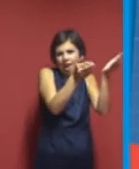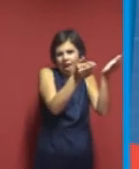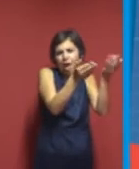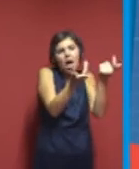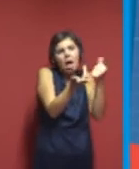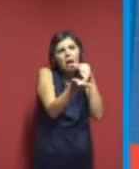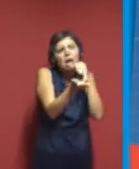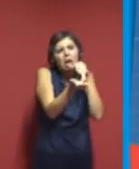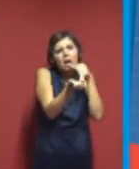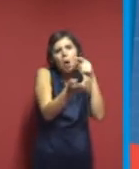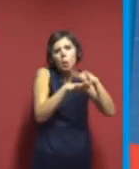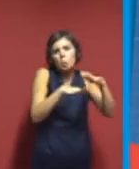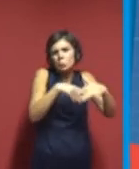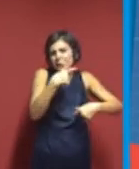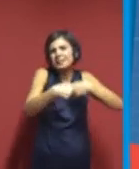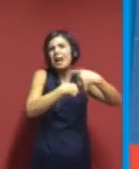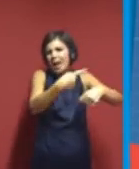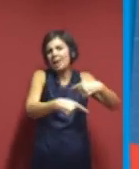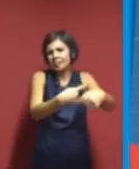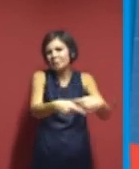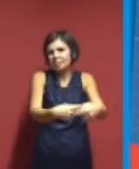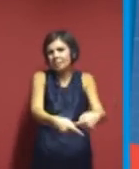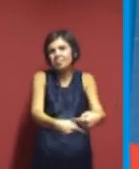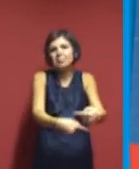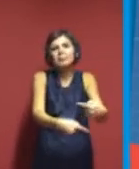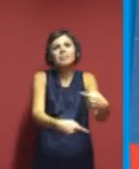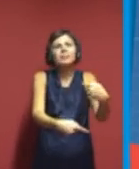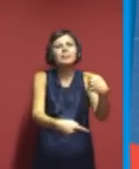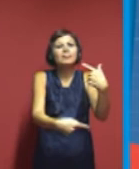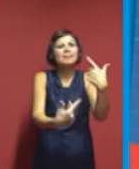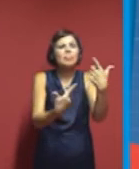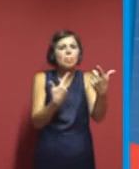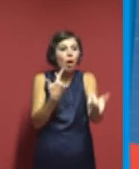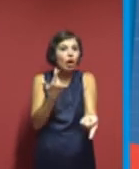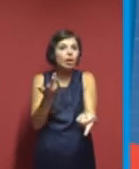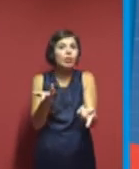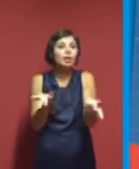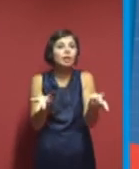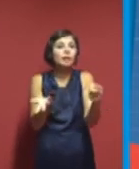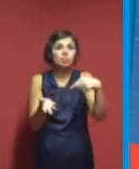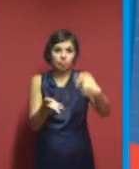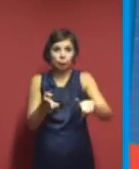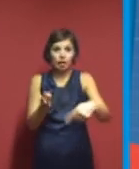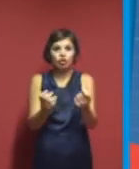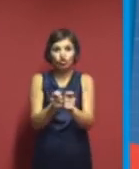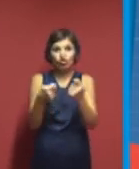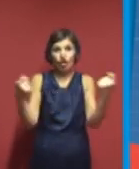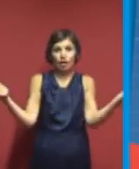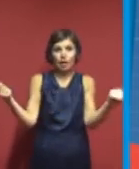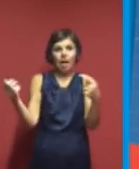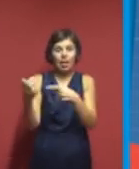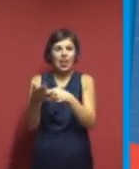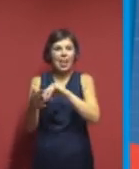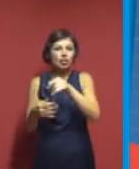was doing in the 1920s. But there it is. It's a light bulb which has failed to give light, but has been forced to give